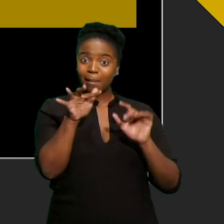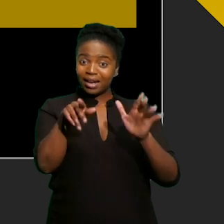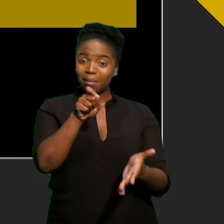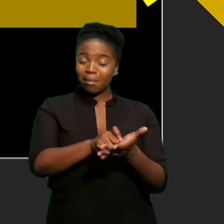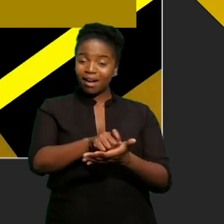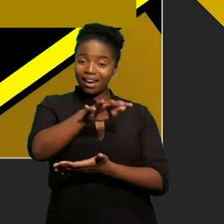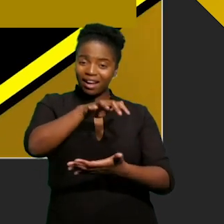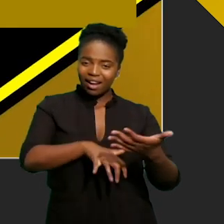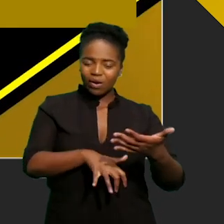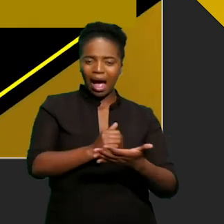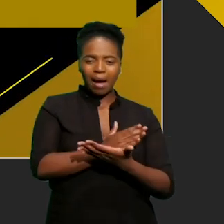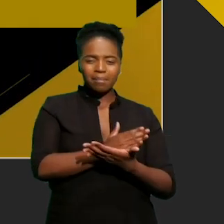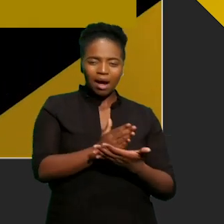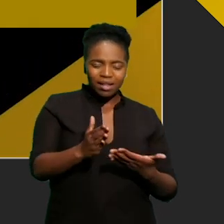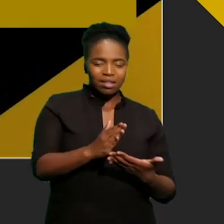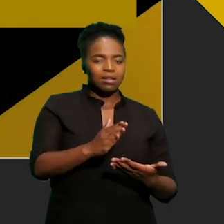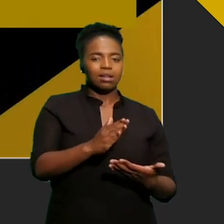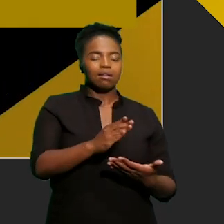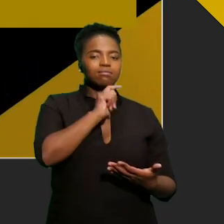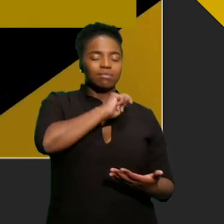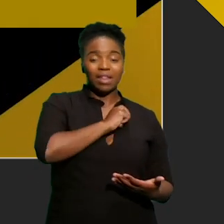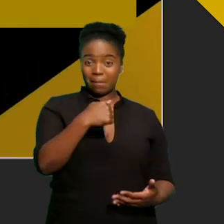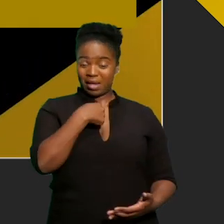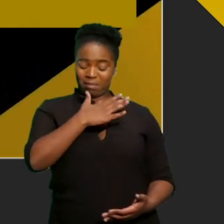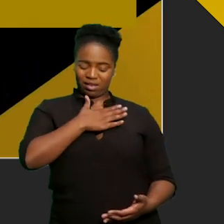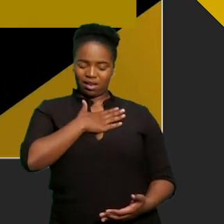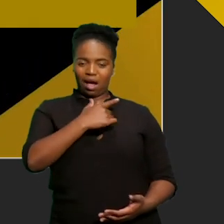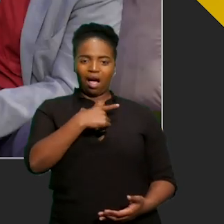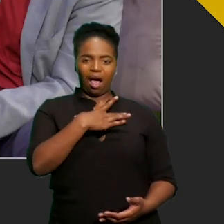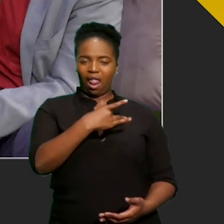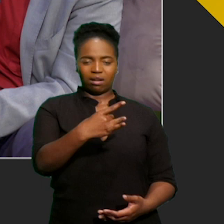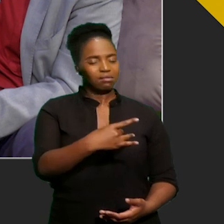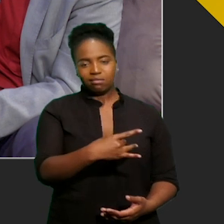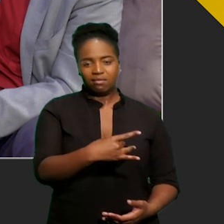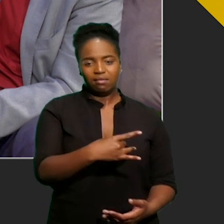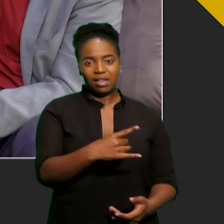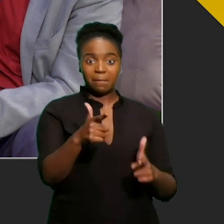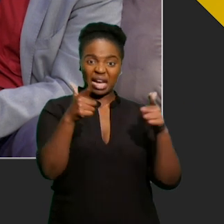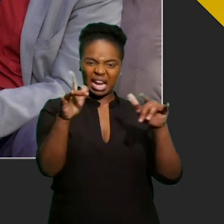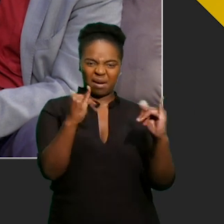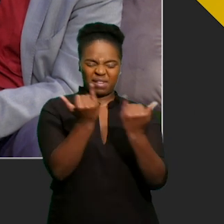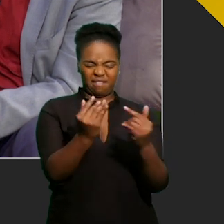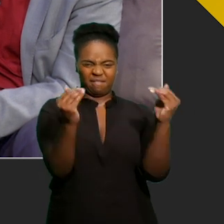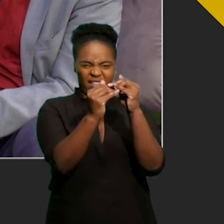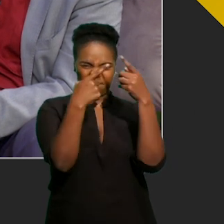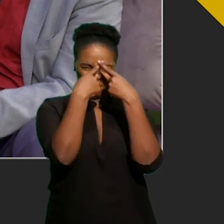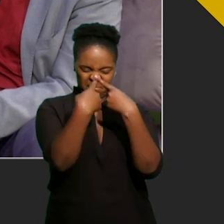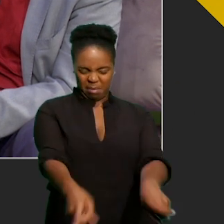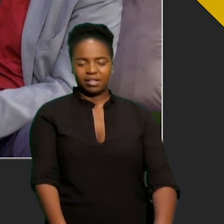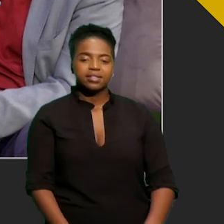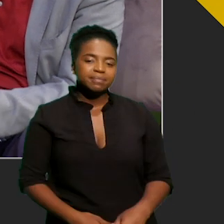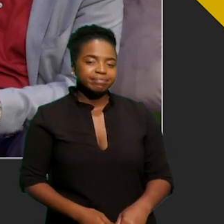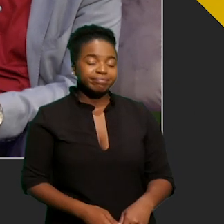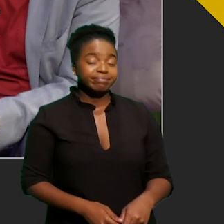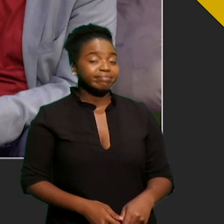is tinted by some. Yeah. Personally, I don't like journalists from big corporations. They are not fair at all. And when we come